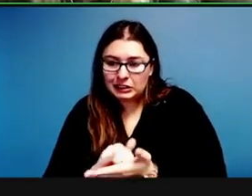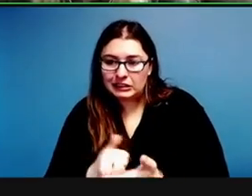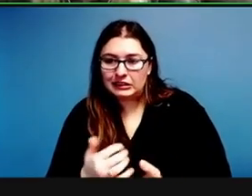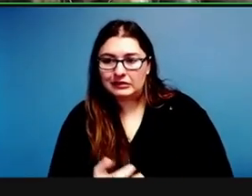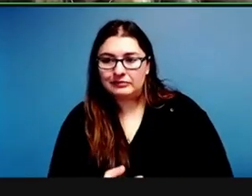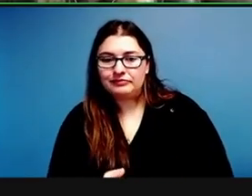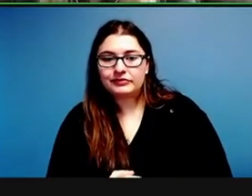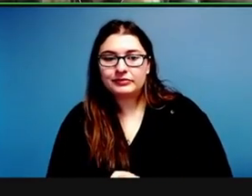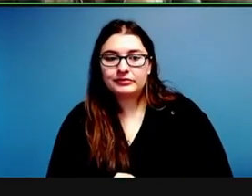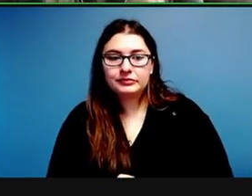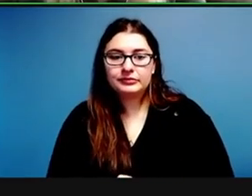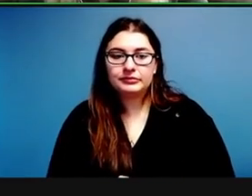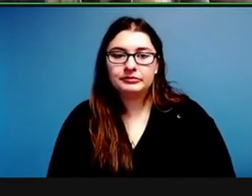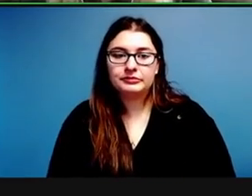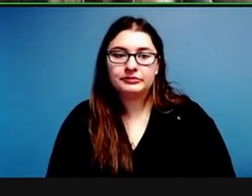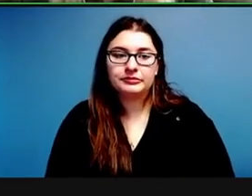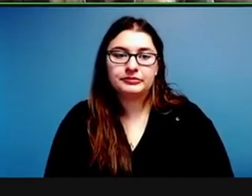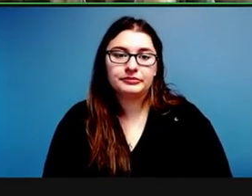me to know that.